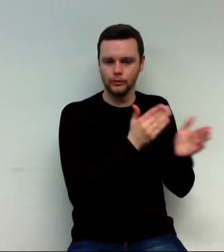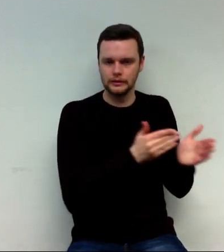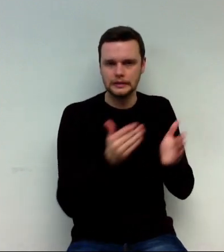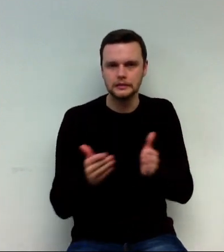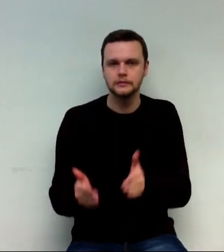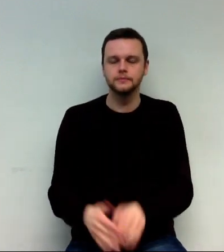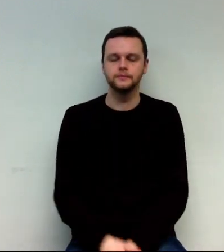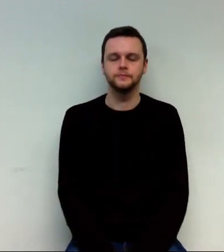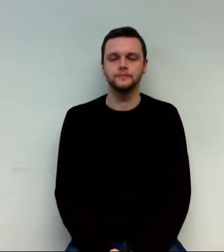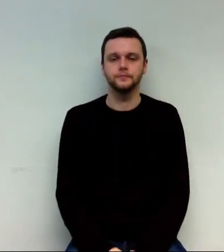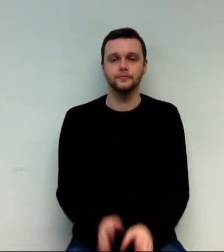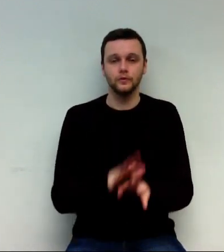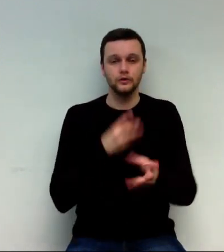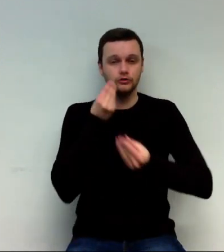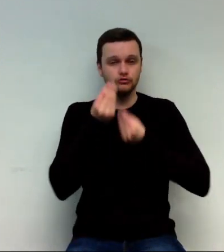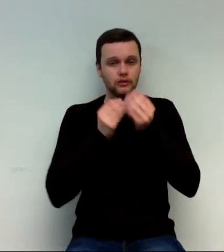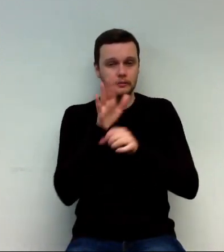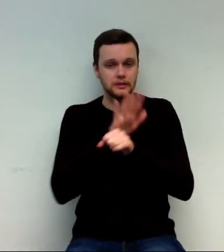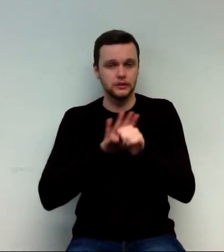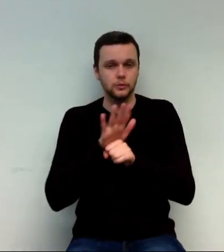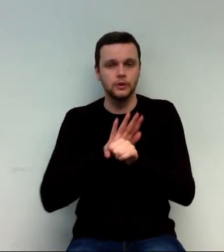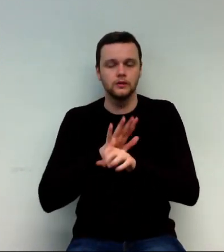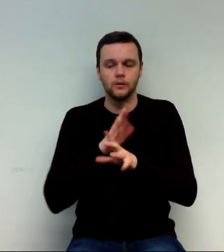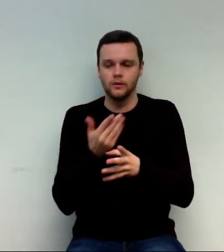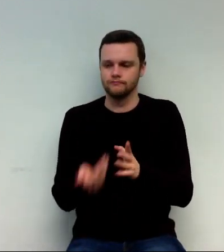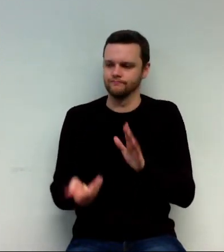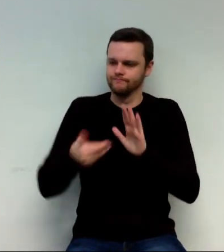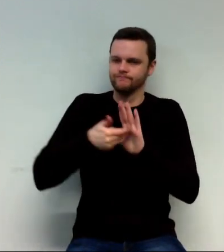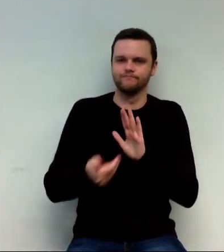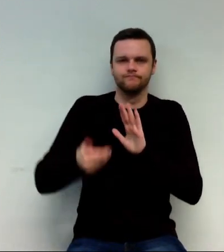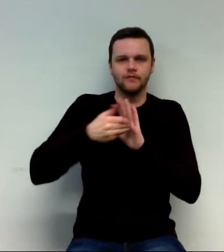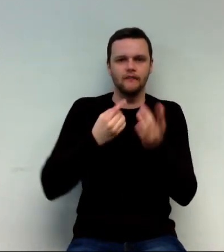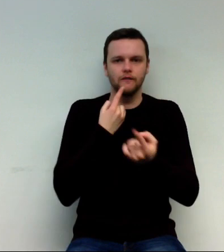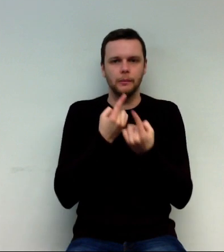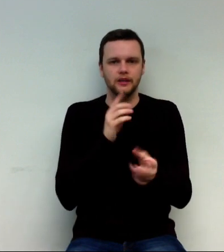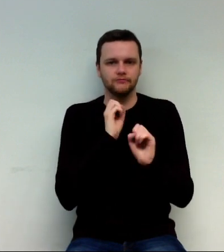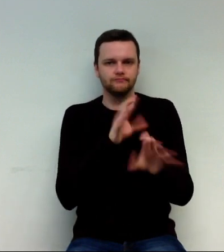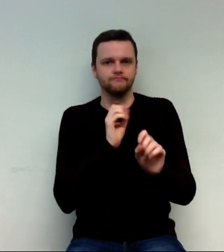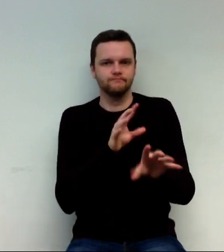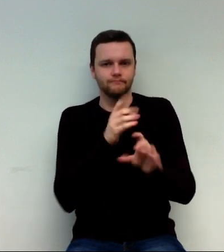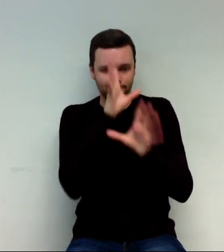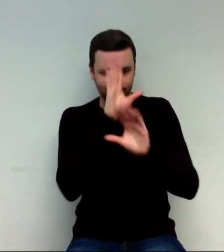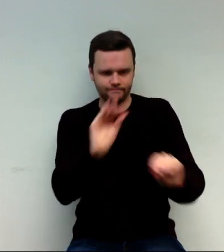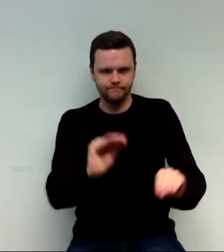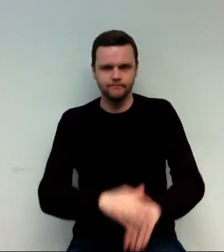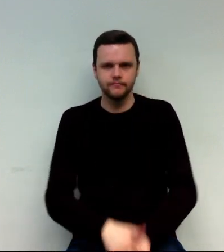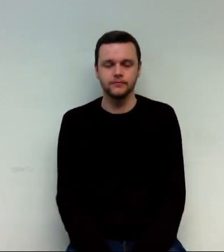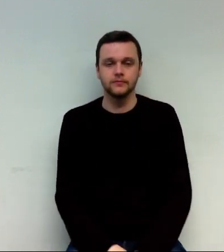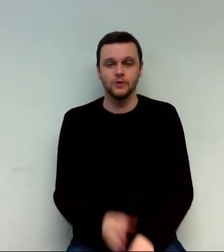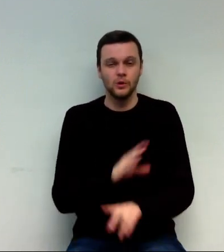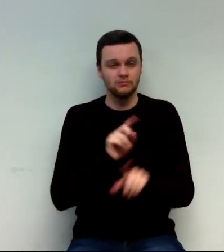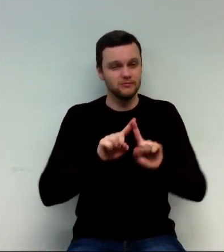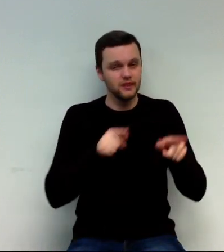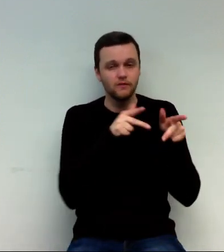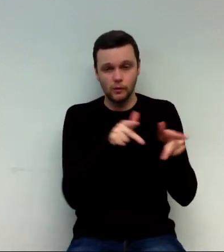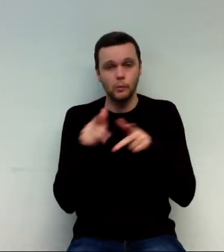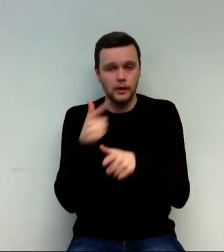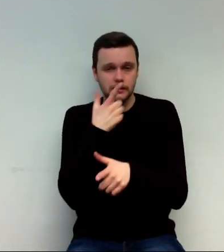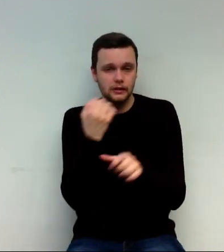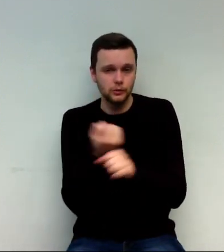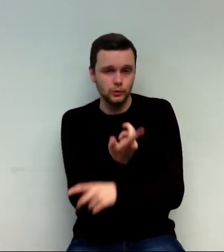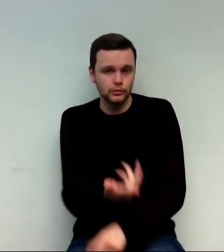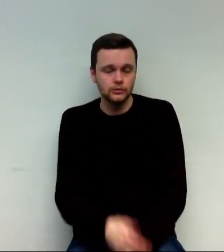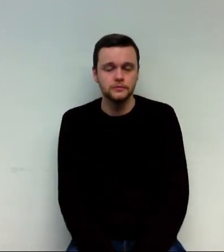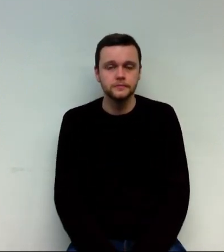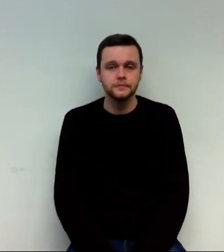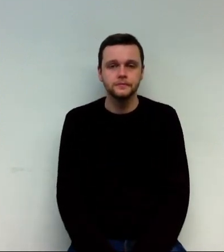and it describes the situation or provides additional information. So there's a couple of different ways that can be done for